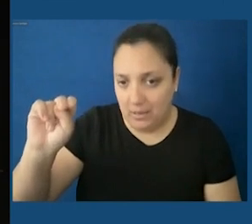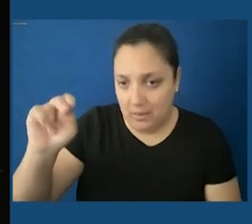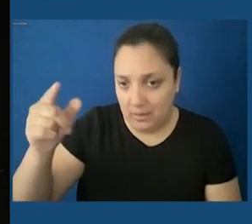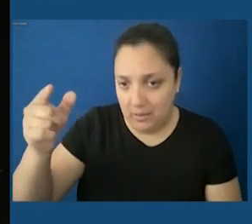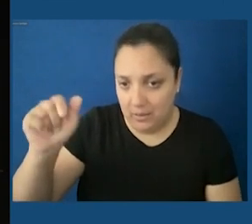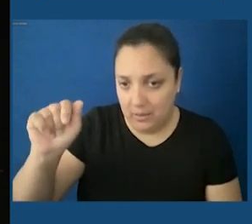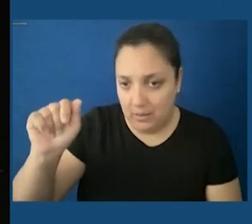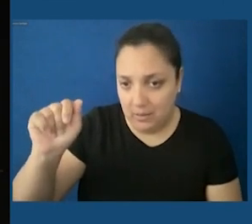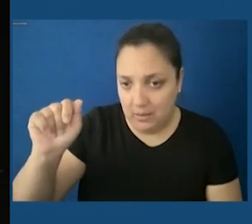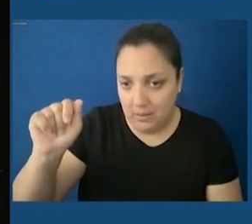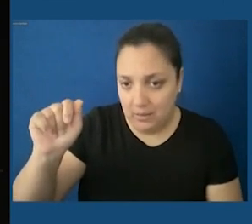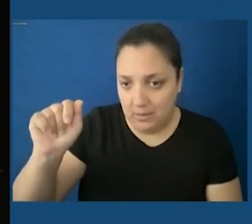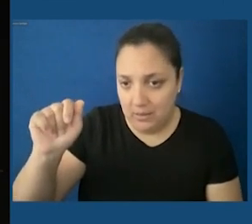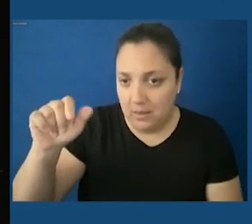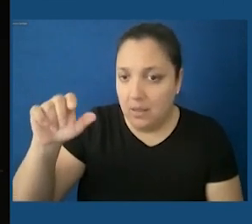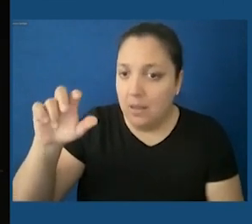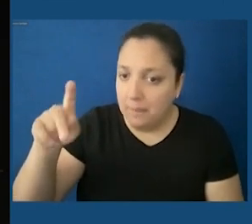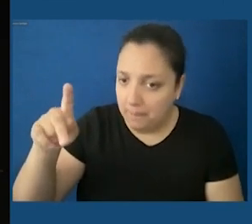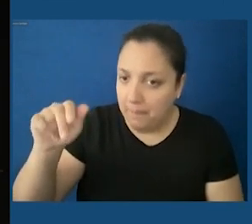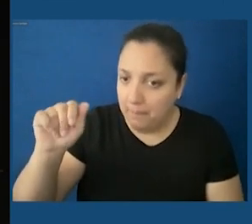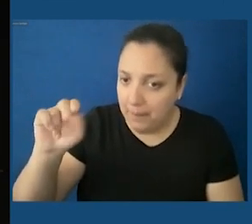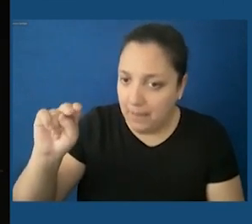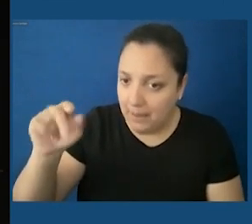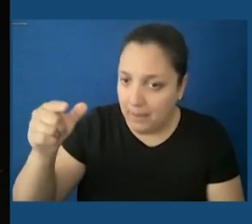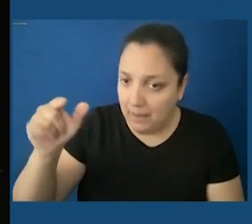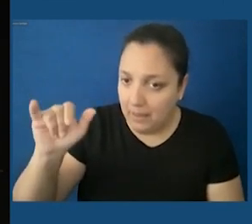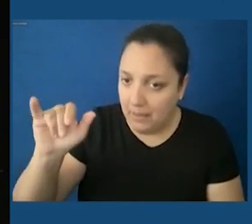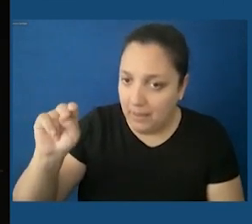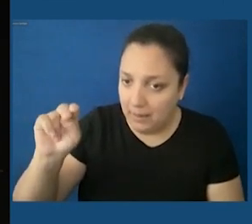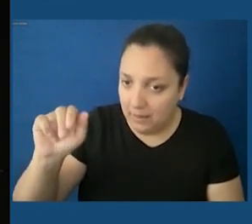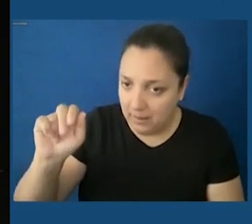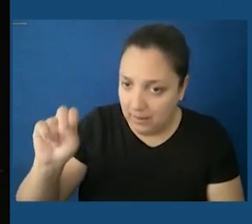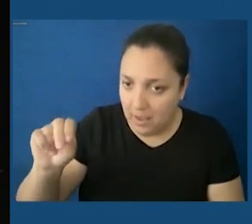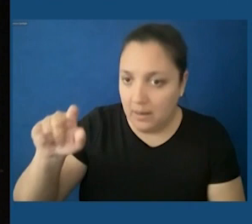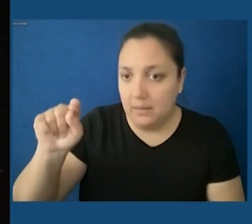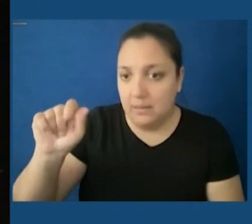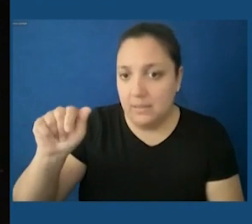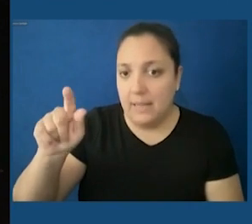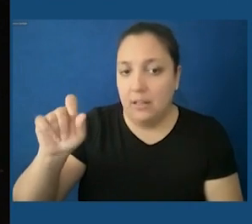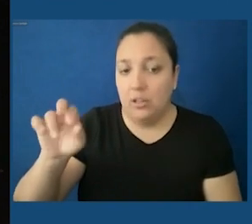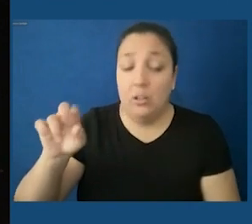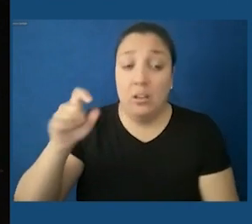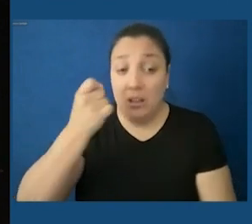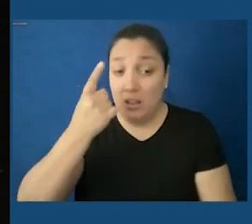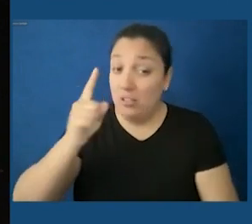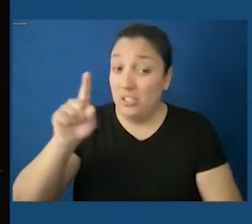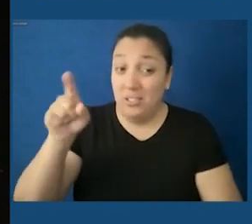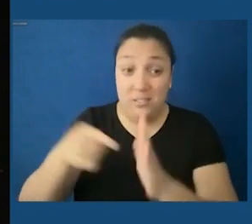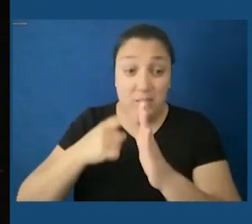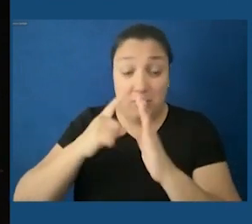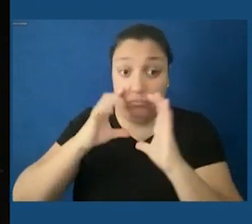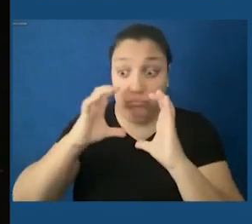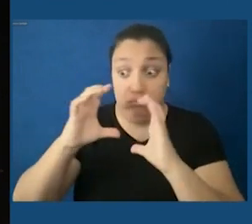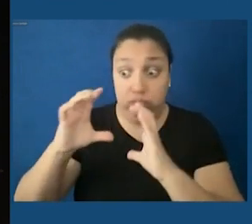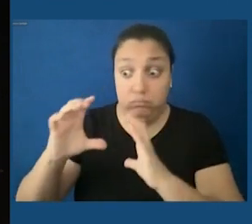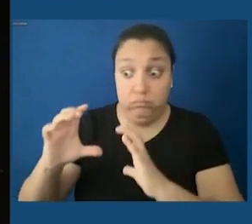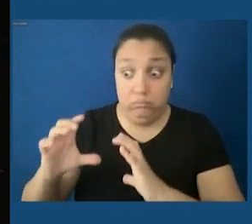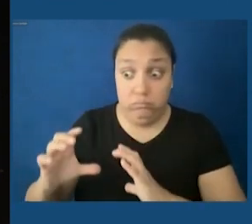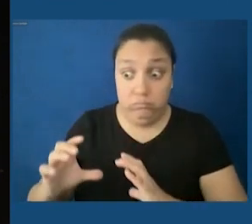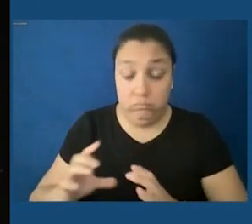Pangilinan-Taylor. There you go. Who you don't know, but spent a lot of time late at night organizing this panel, and I'm sure